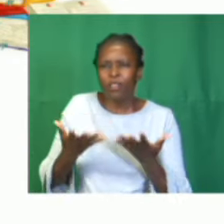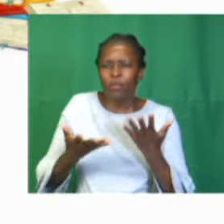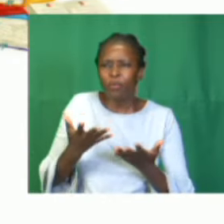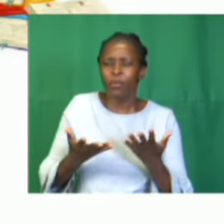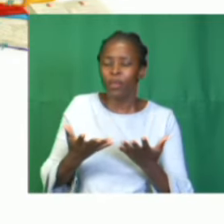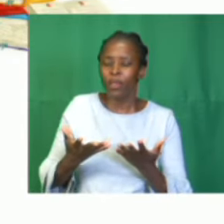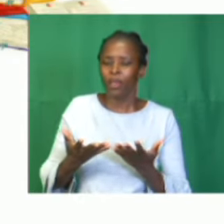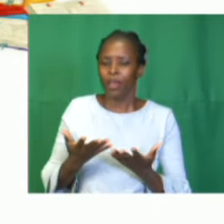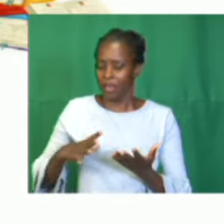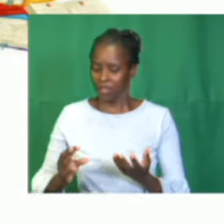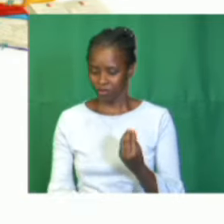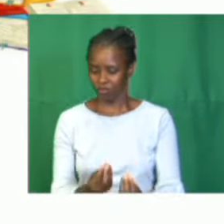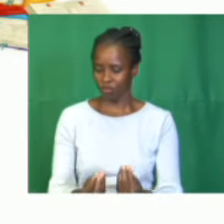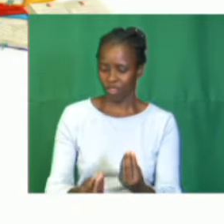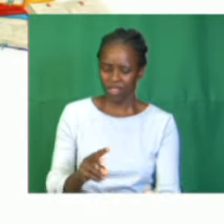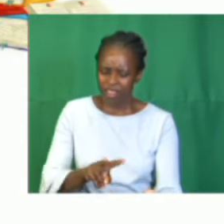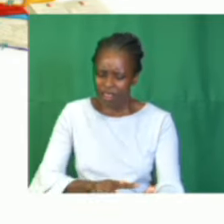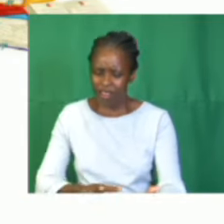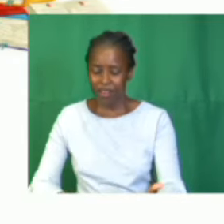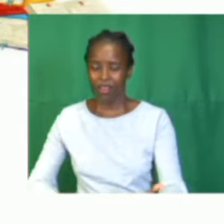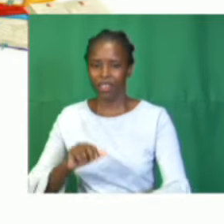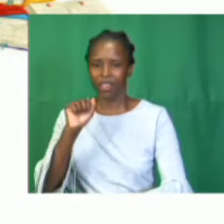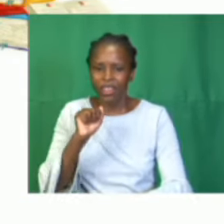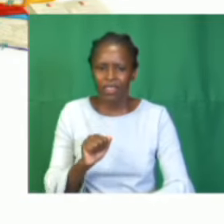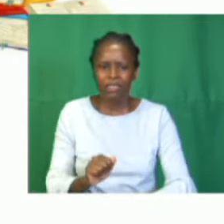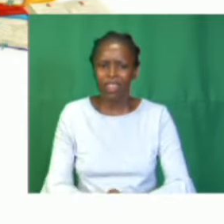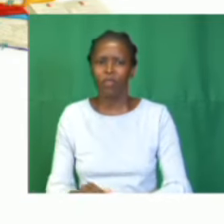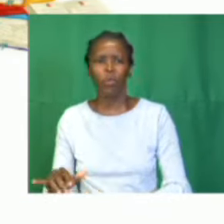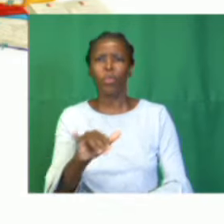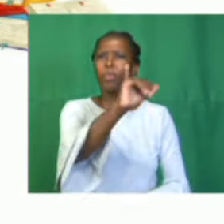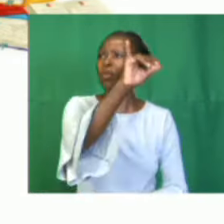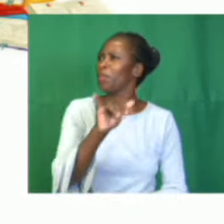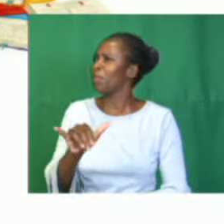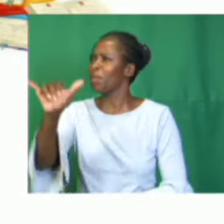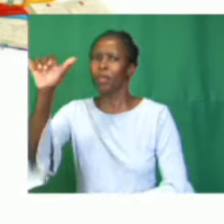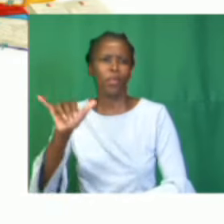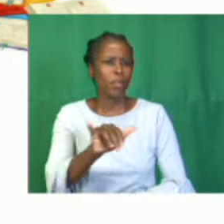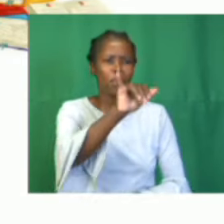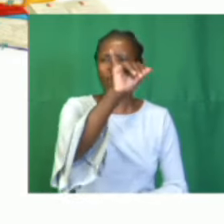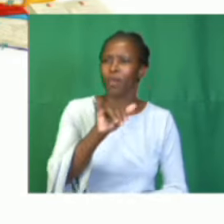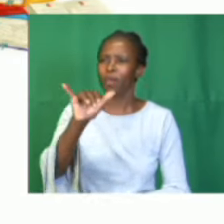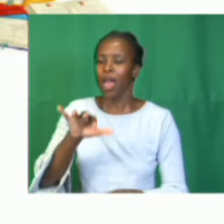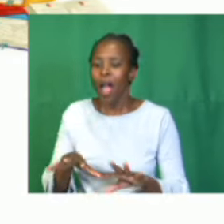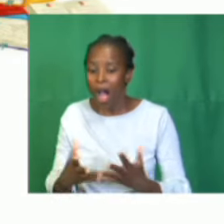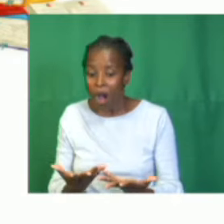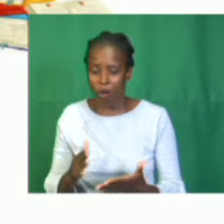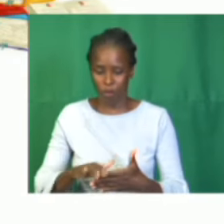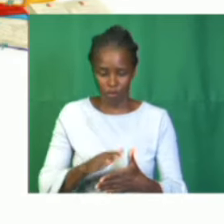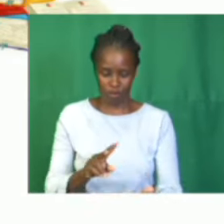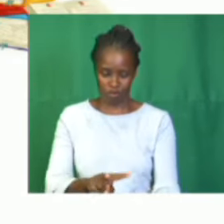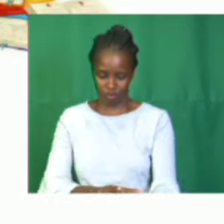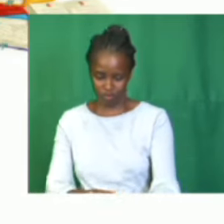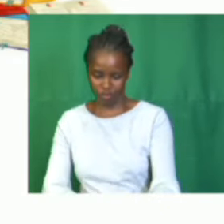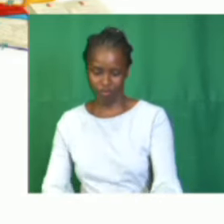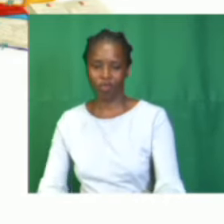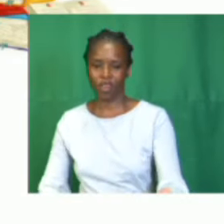some learners, that it means that reading can take you places that you've never gone to, places that maybe you'd never go